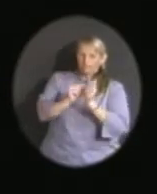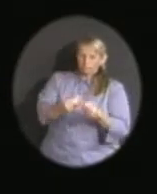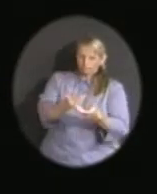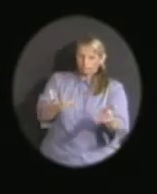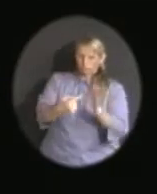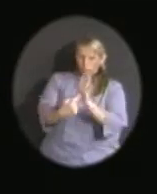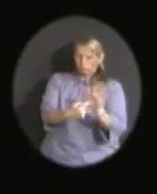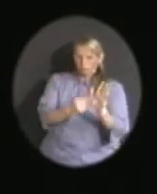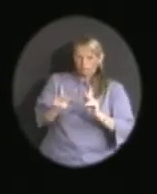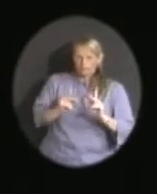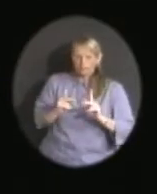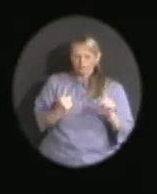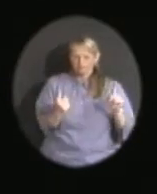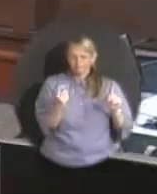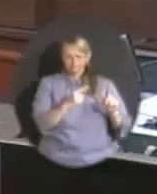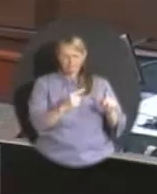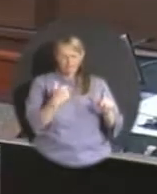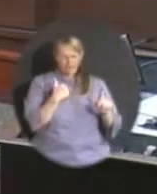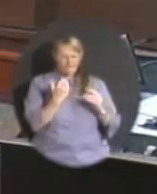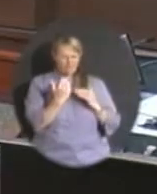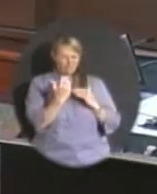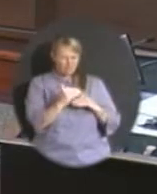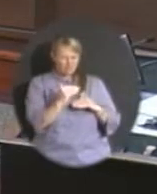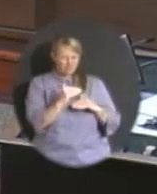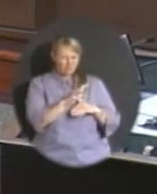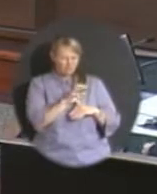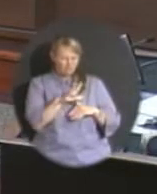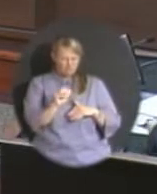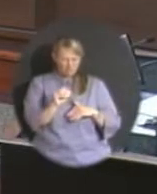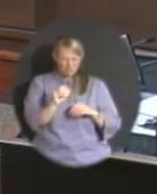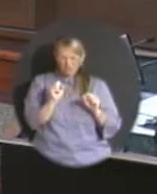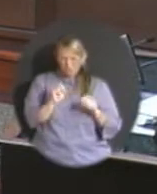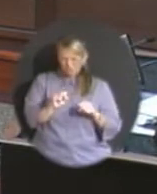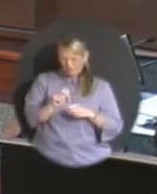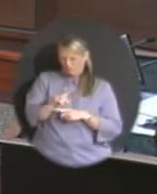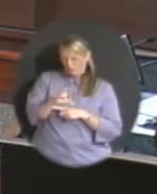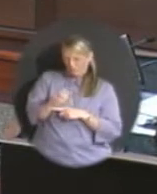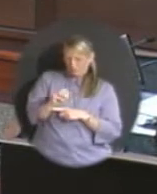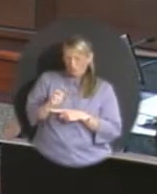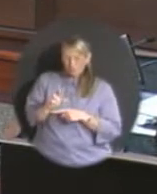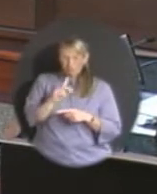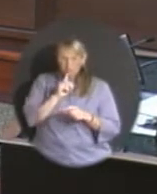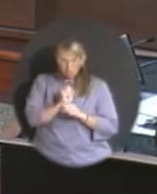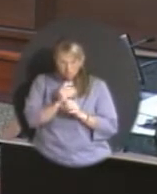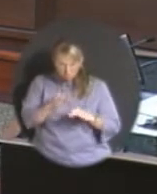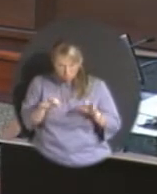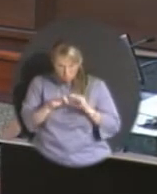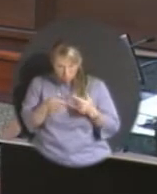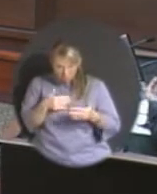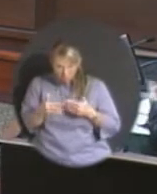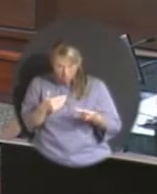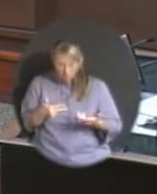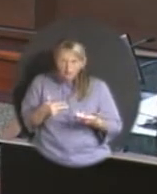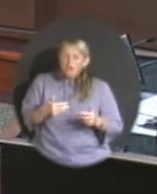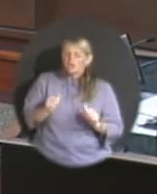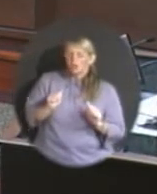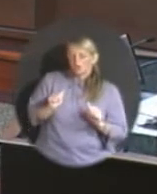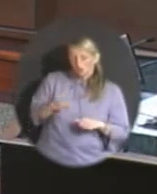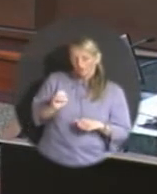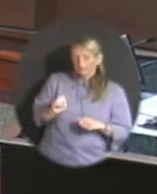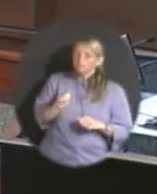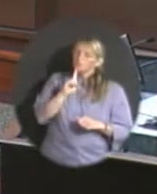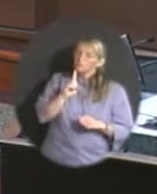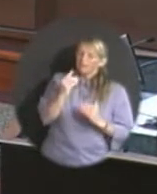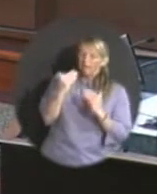is there a limitation to, could it be 550? Could it be 250? And does it make a difference on that? It could be, there is no